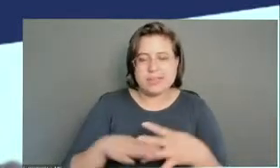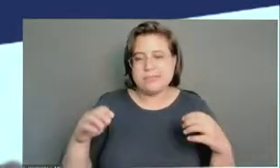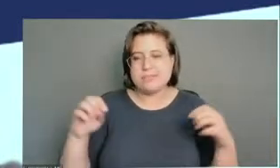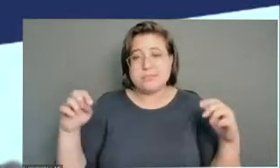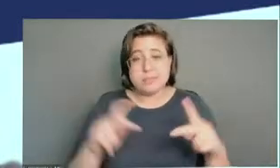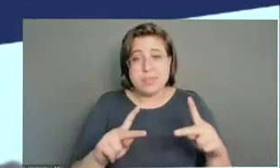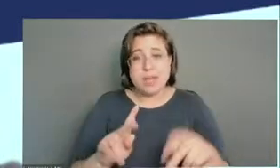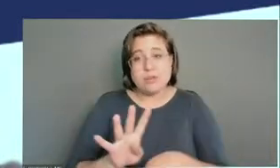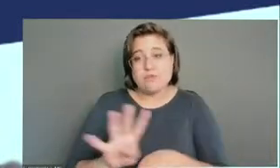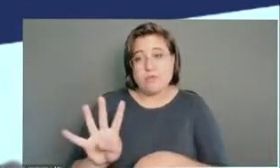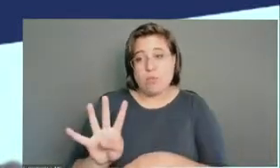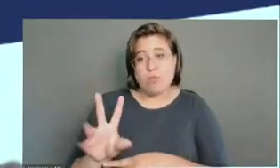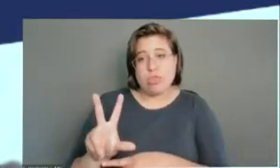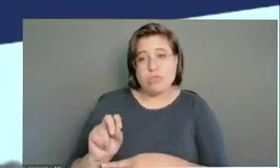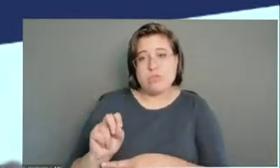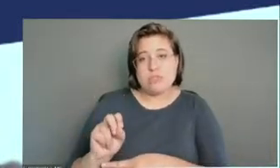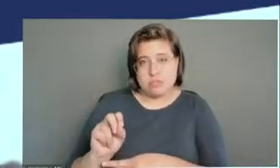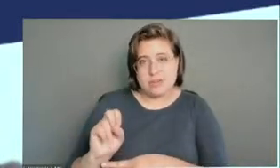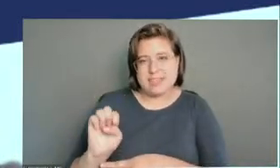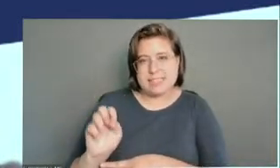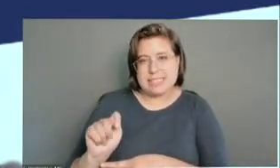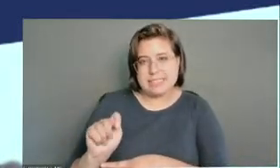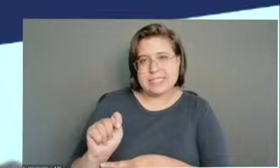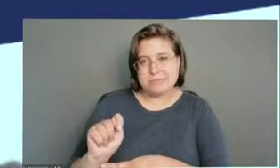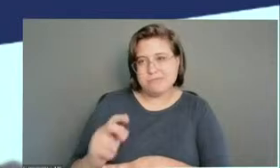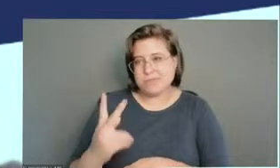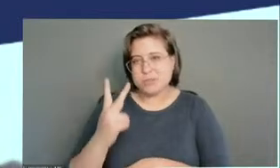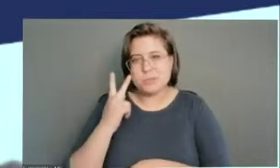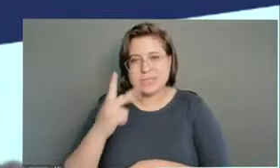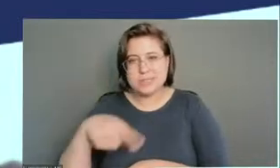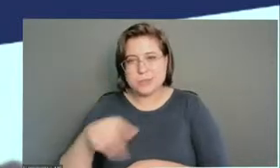at 4:30 Eastern Standard Time. I'll see you back then.